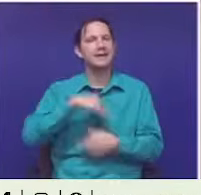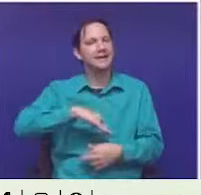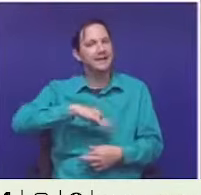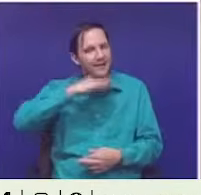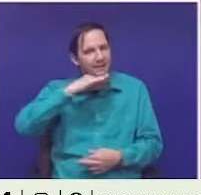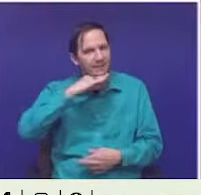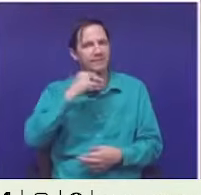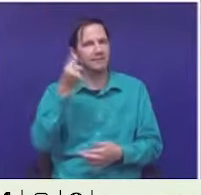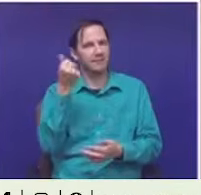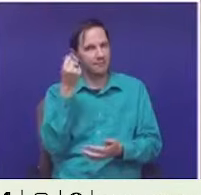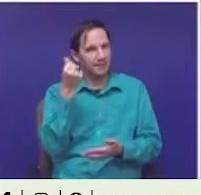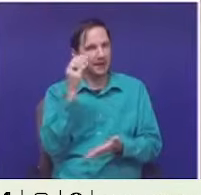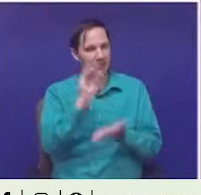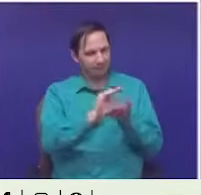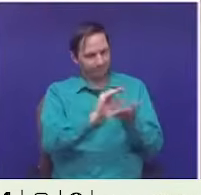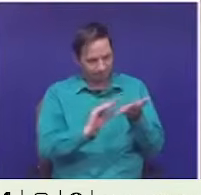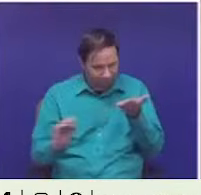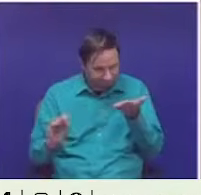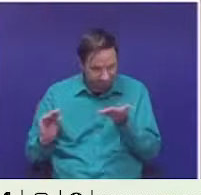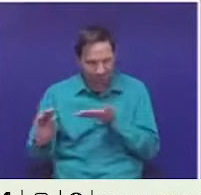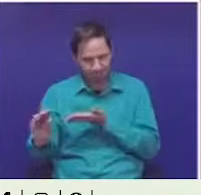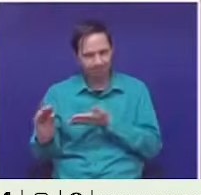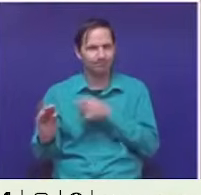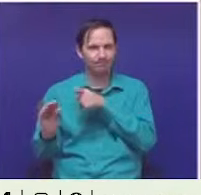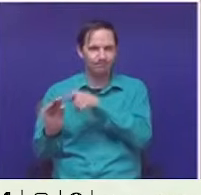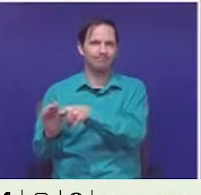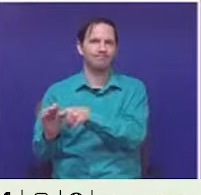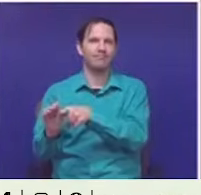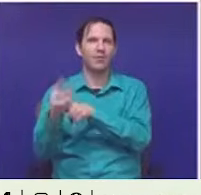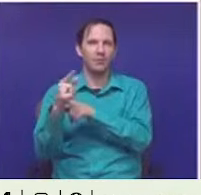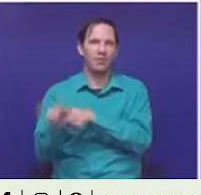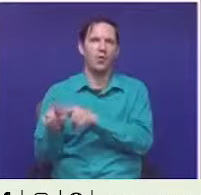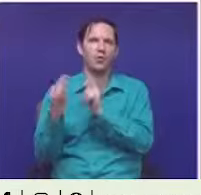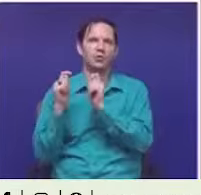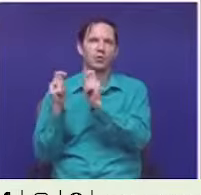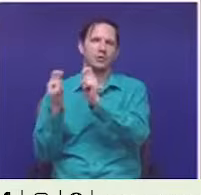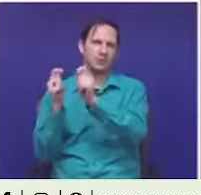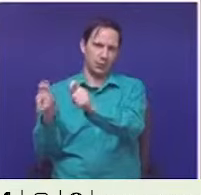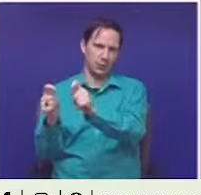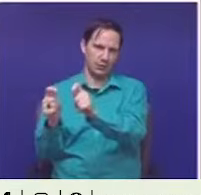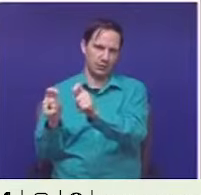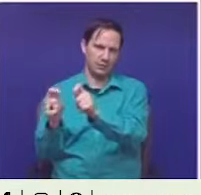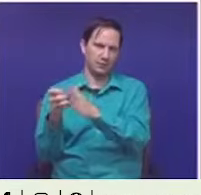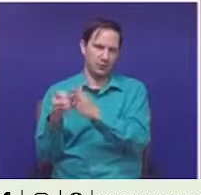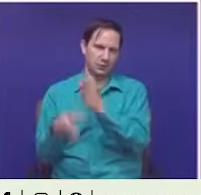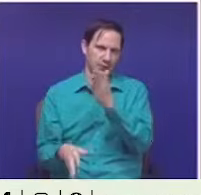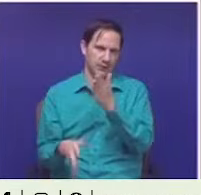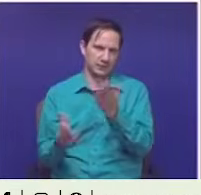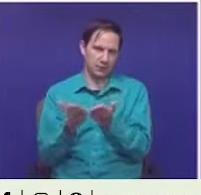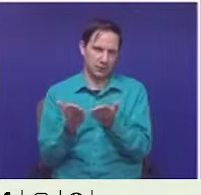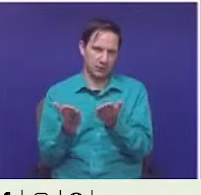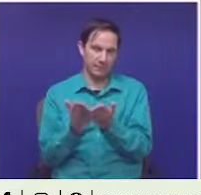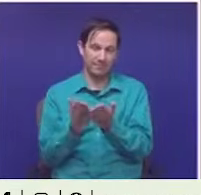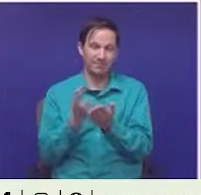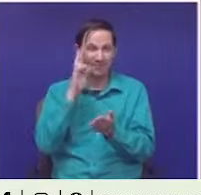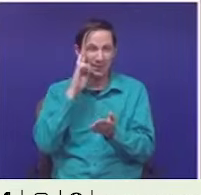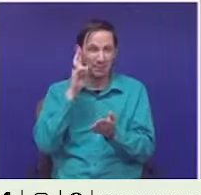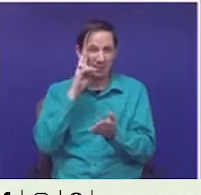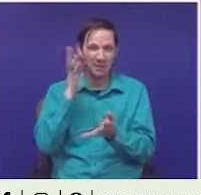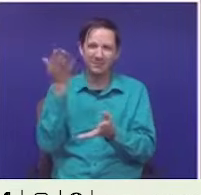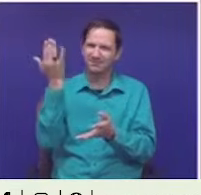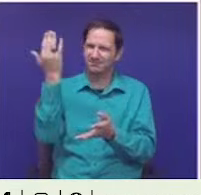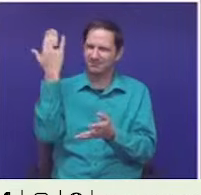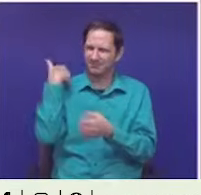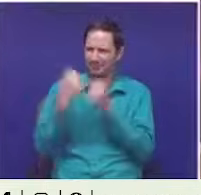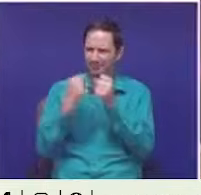of money that is required in order for the scholar transport function to happen. You'll recall a couple of years ago,